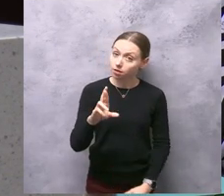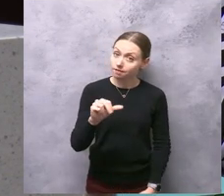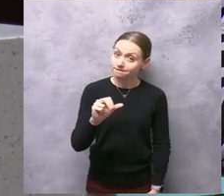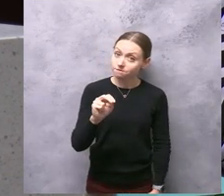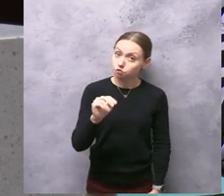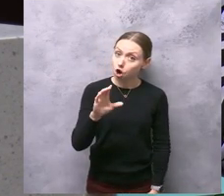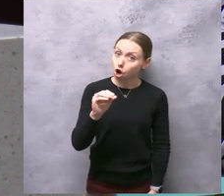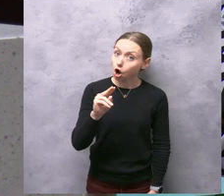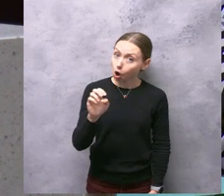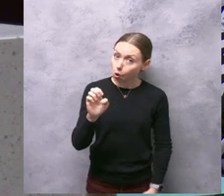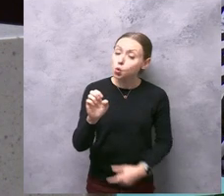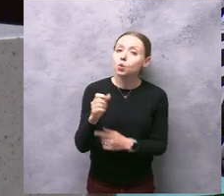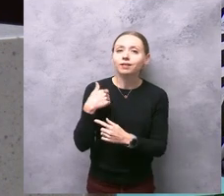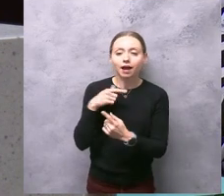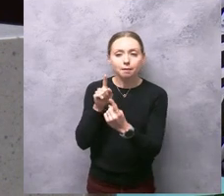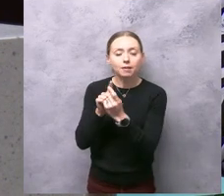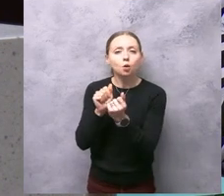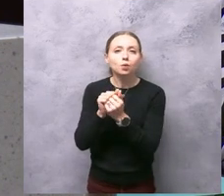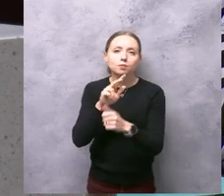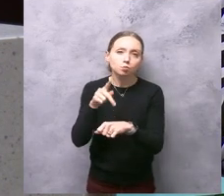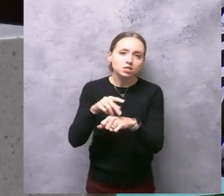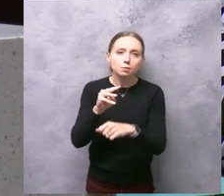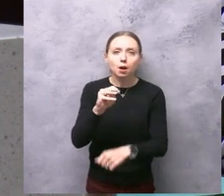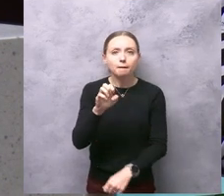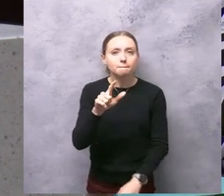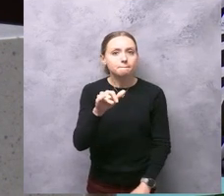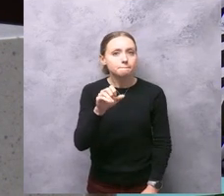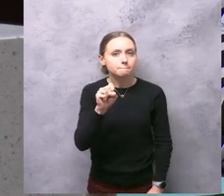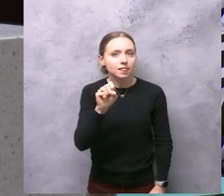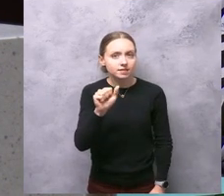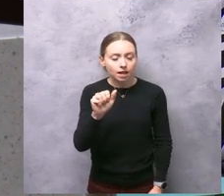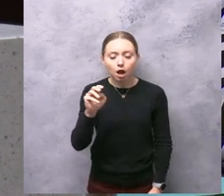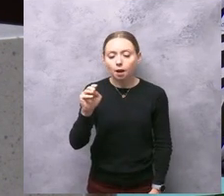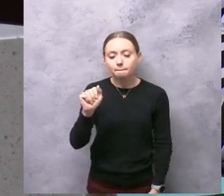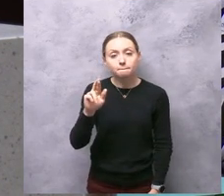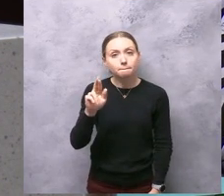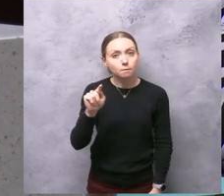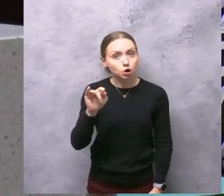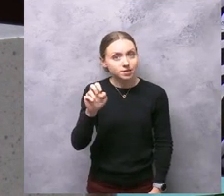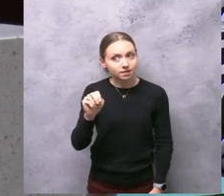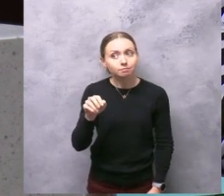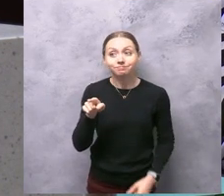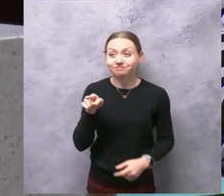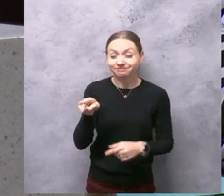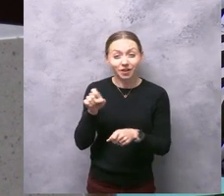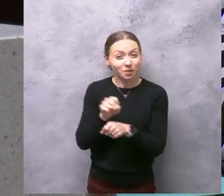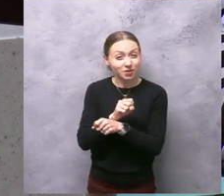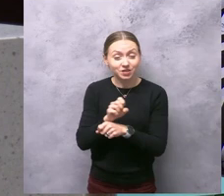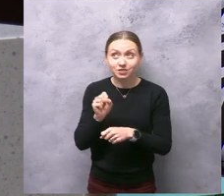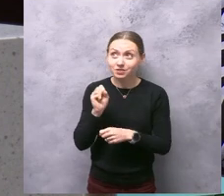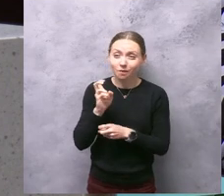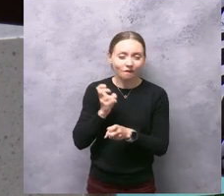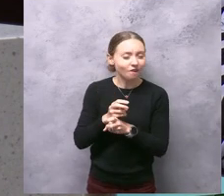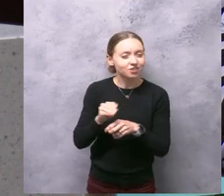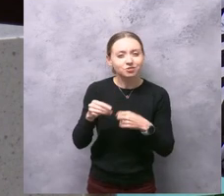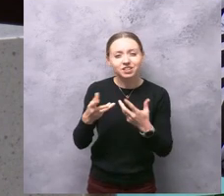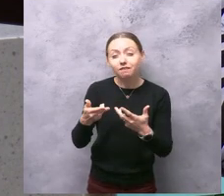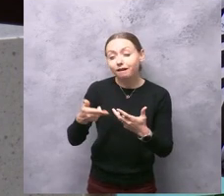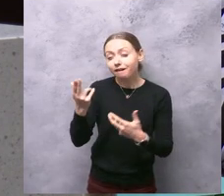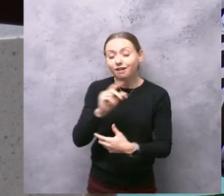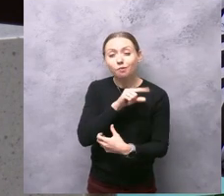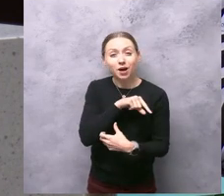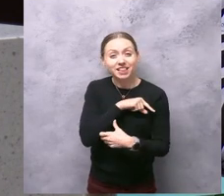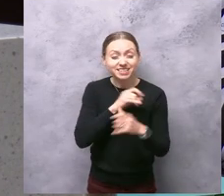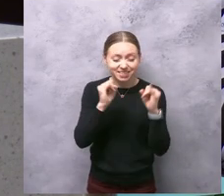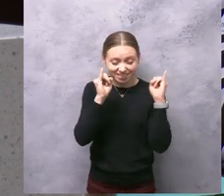with Principal Melissa Martin, and they are working so hard to give high quality instruction. They're